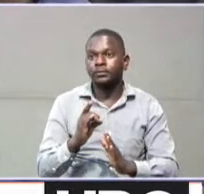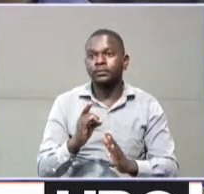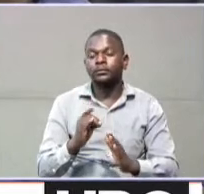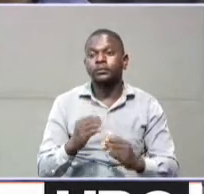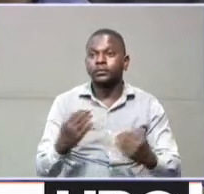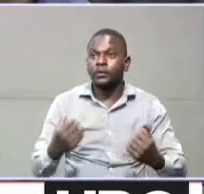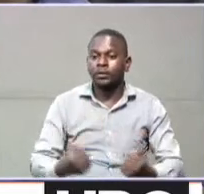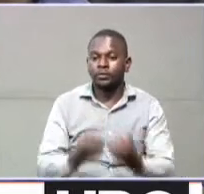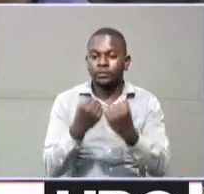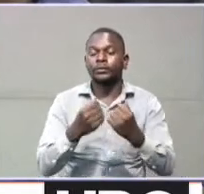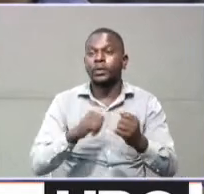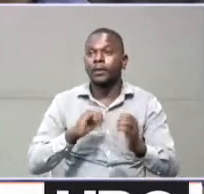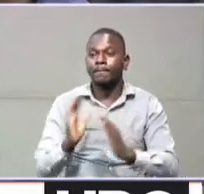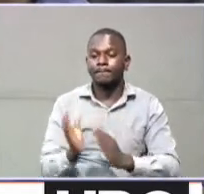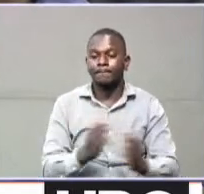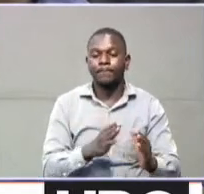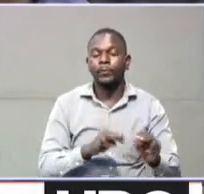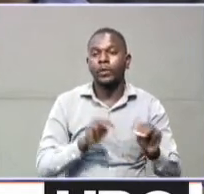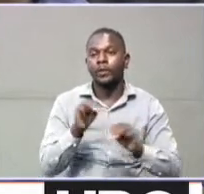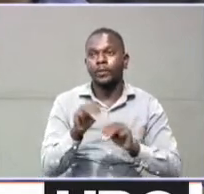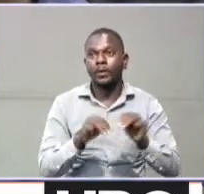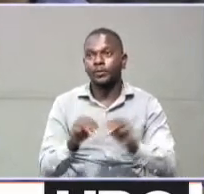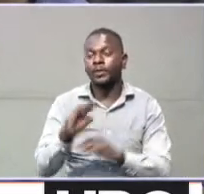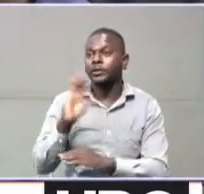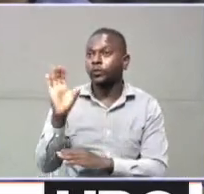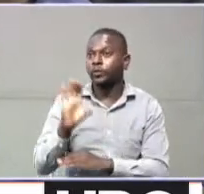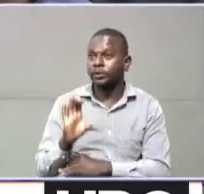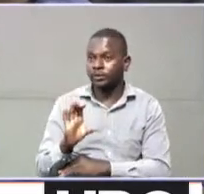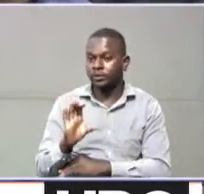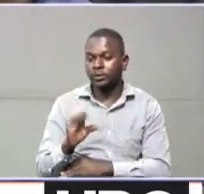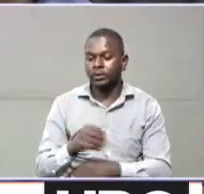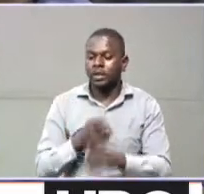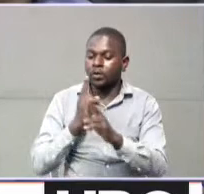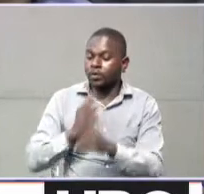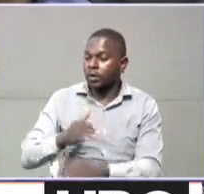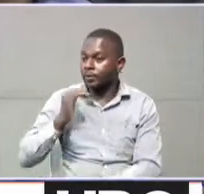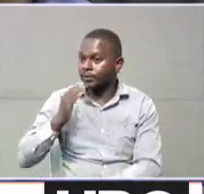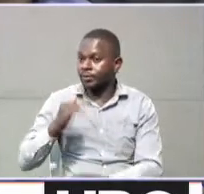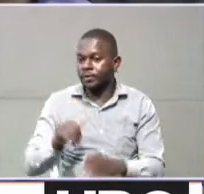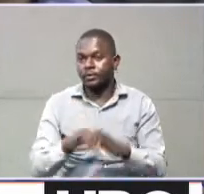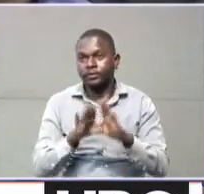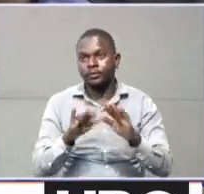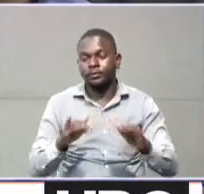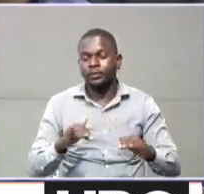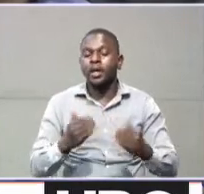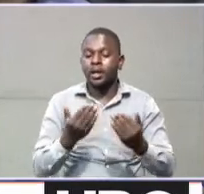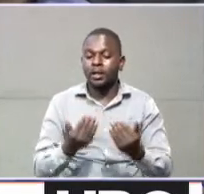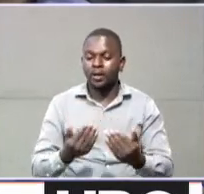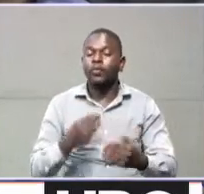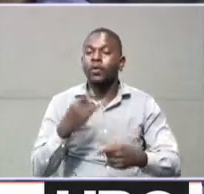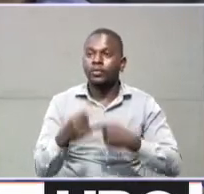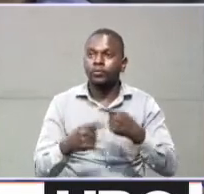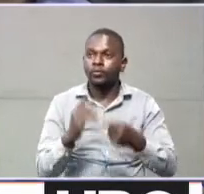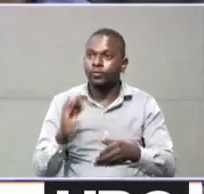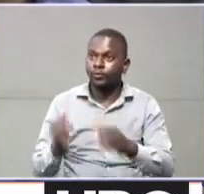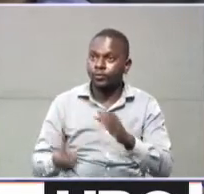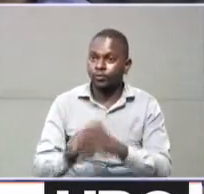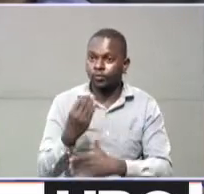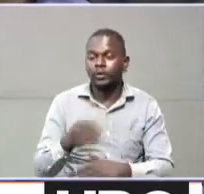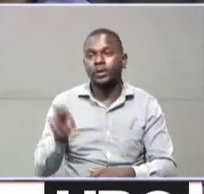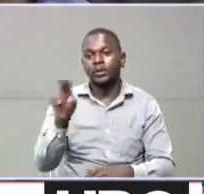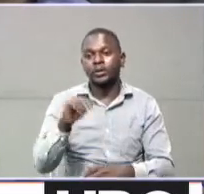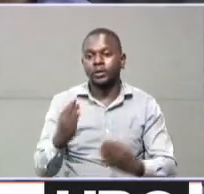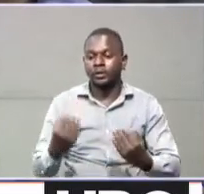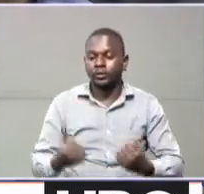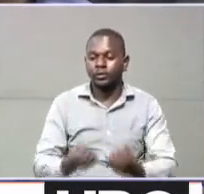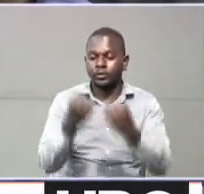the disaster preparedness and the management commission eternally will speak and colleagues were in the process of formulating the national